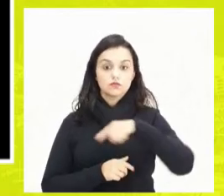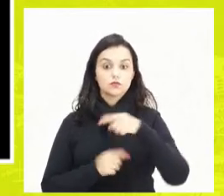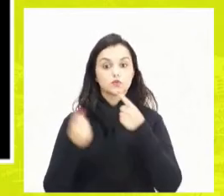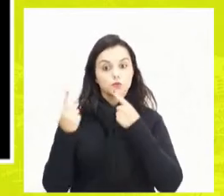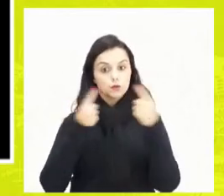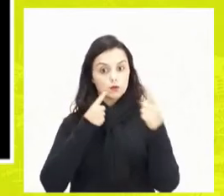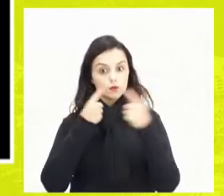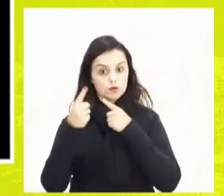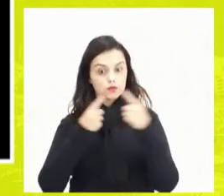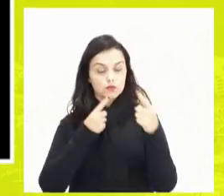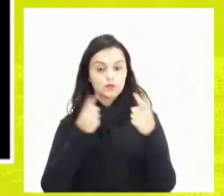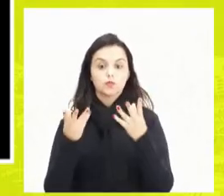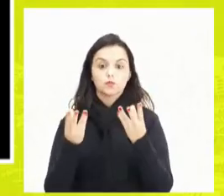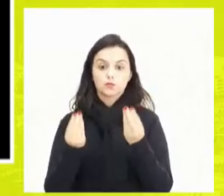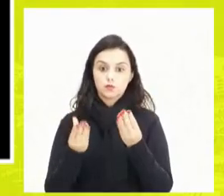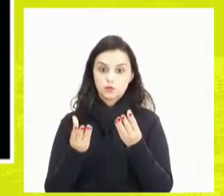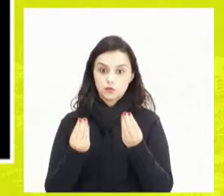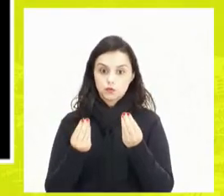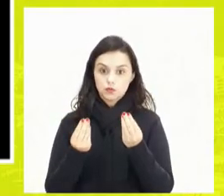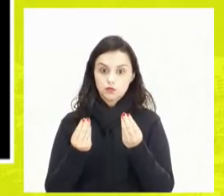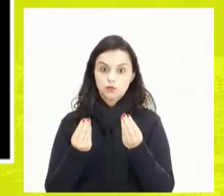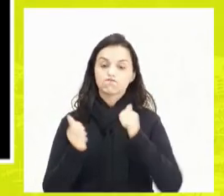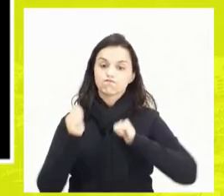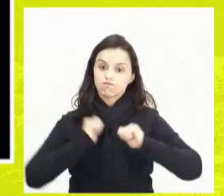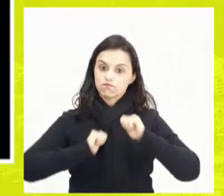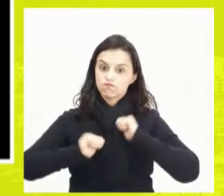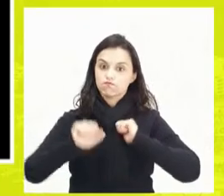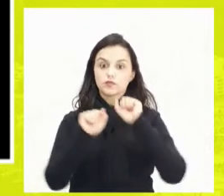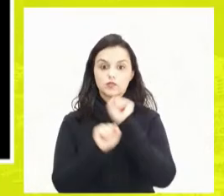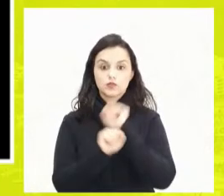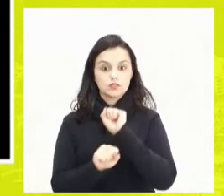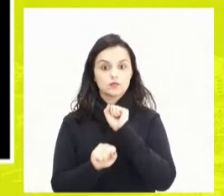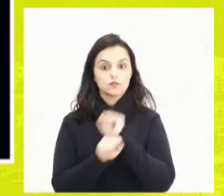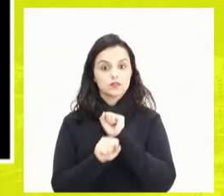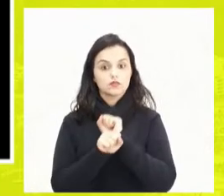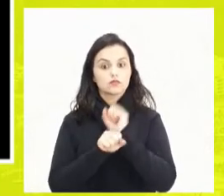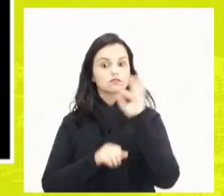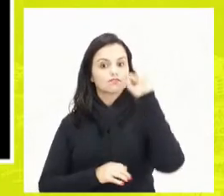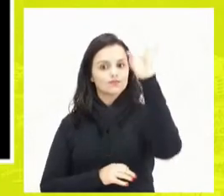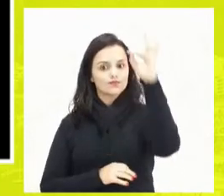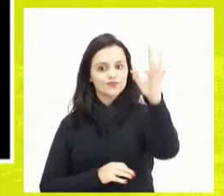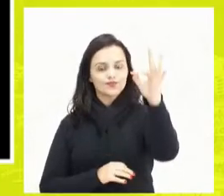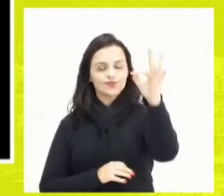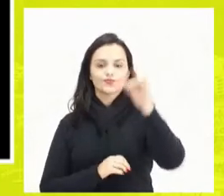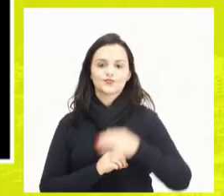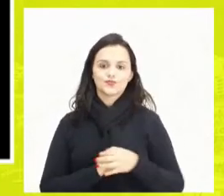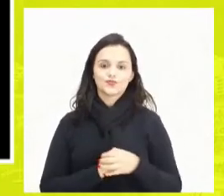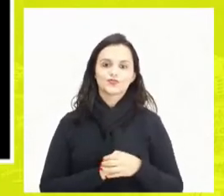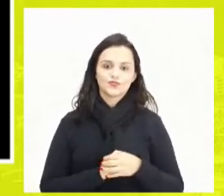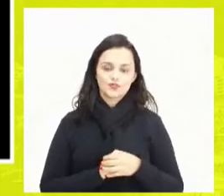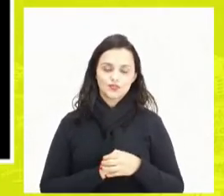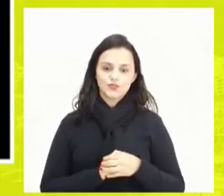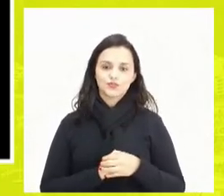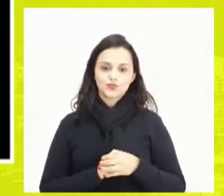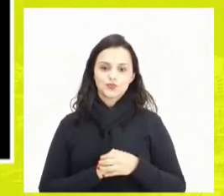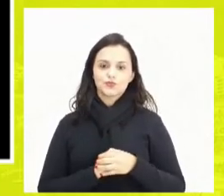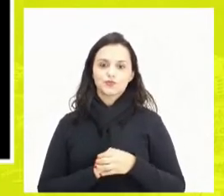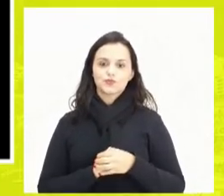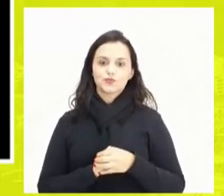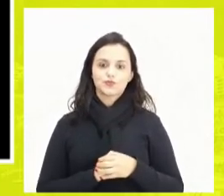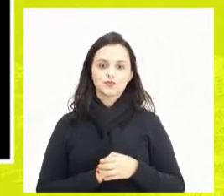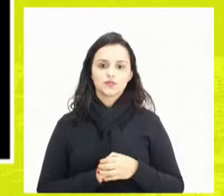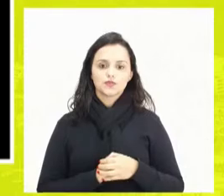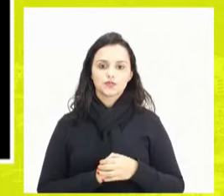think that we have high expectations thinking of our future thinking about